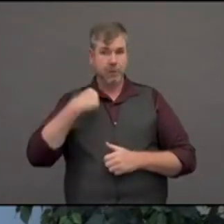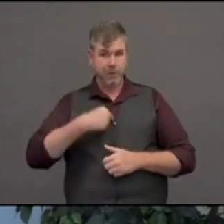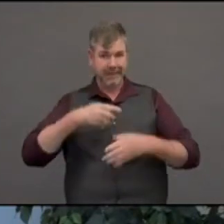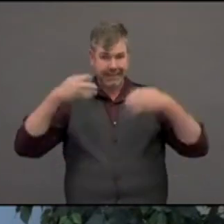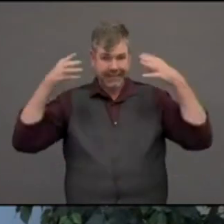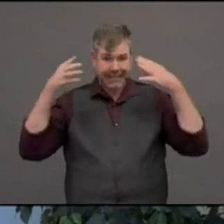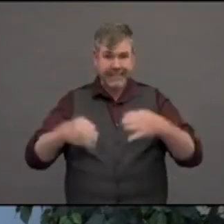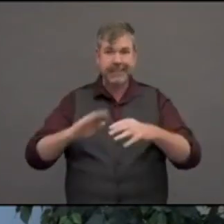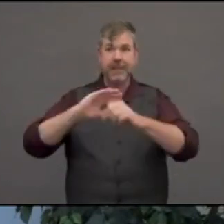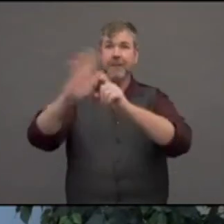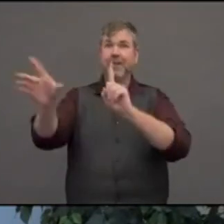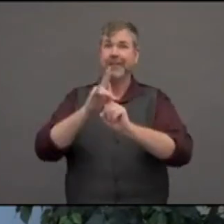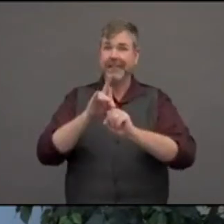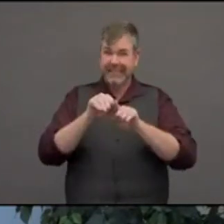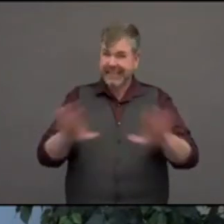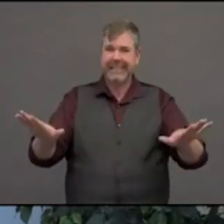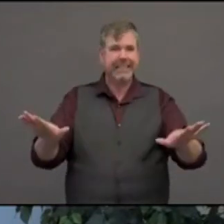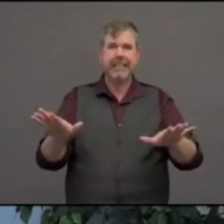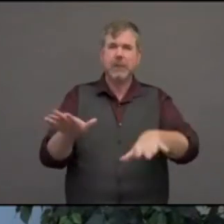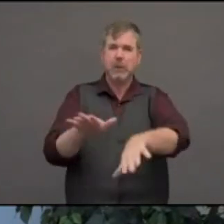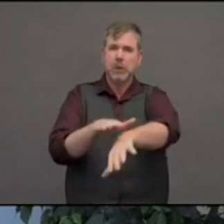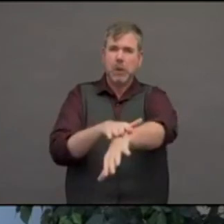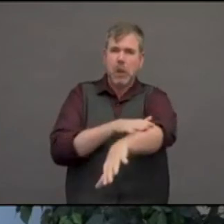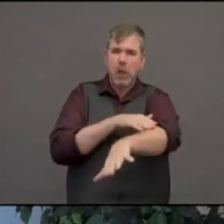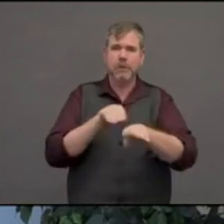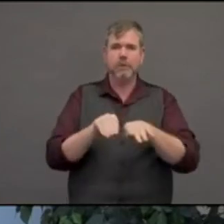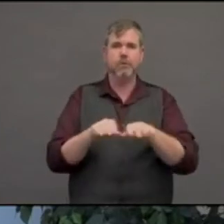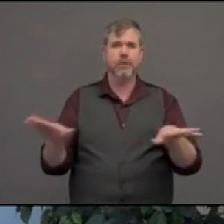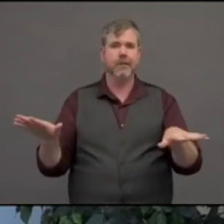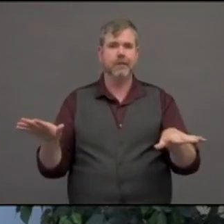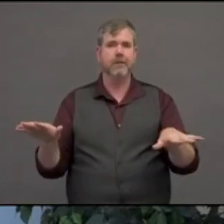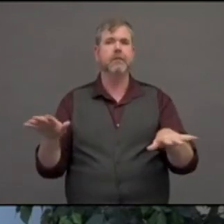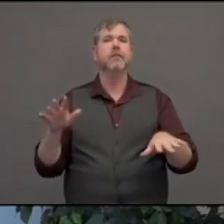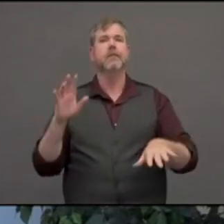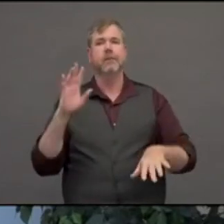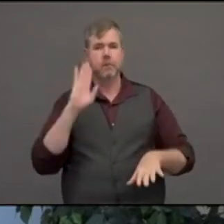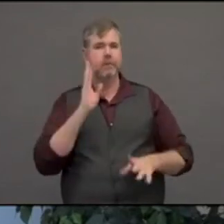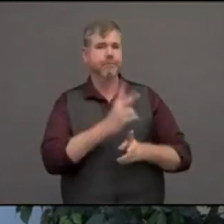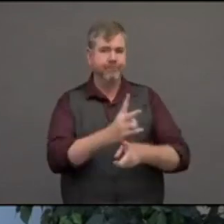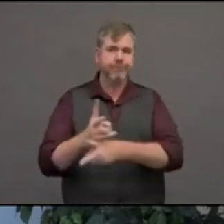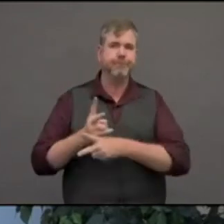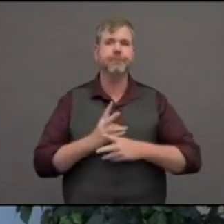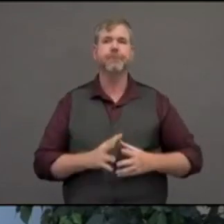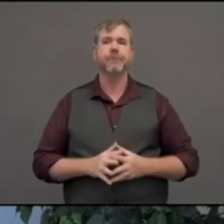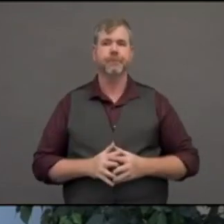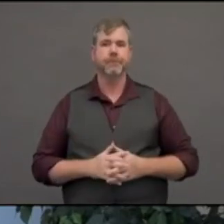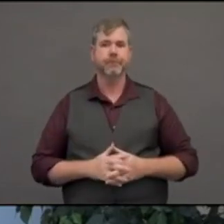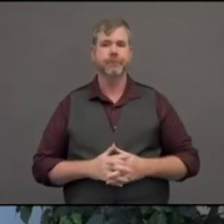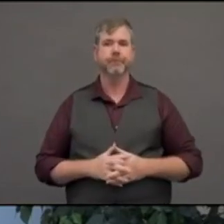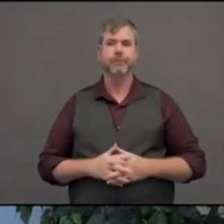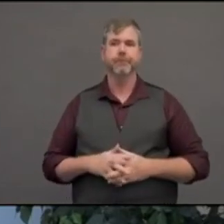So. Sacrifices. Yeah. It's a sacrifice. It really is.